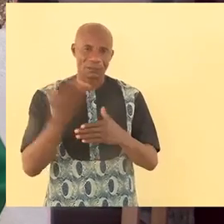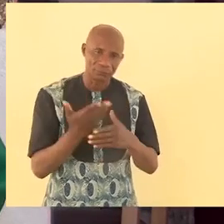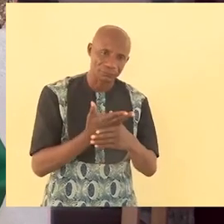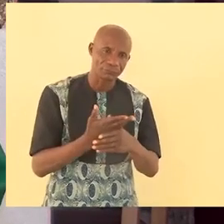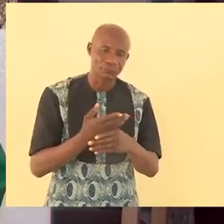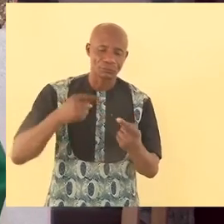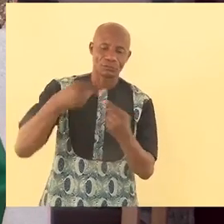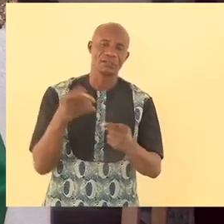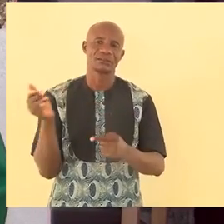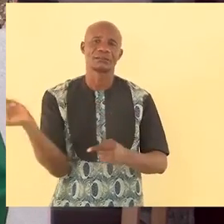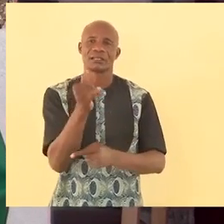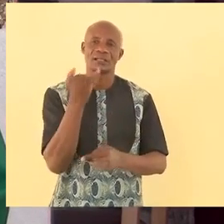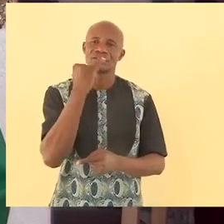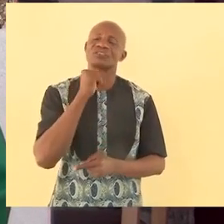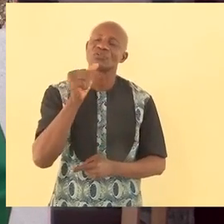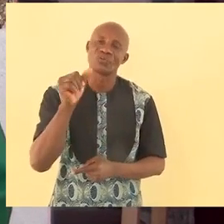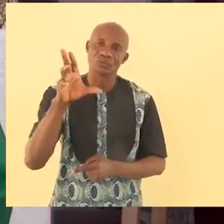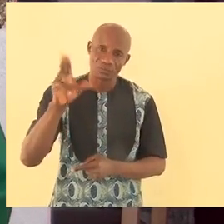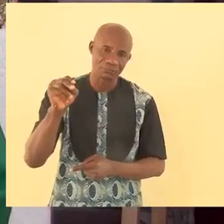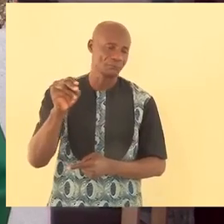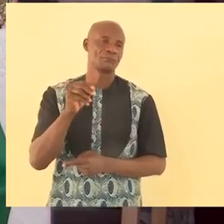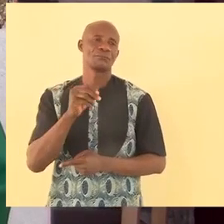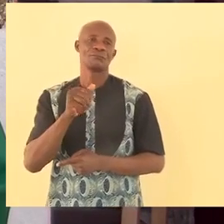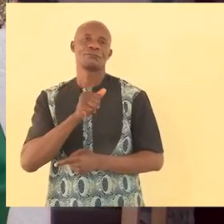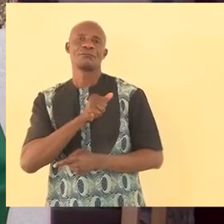disturbed when there's no appreciation.